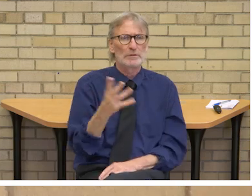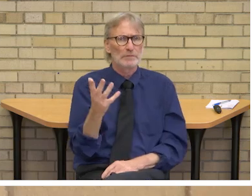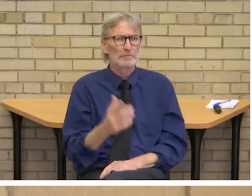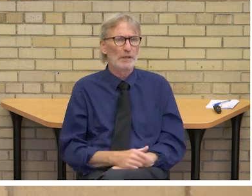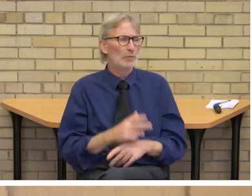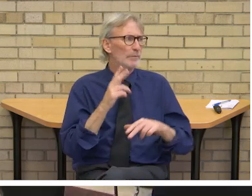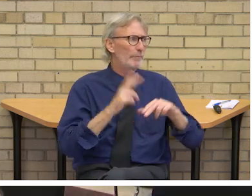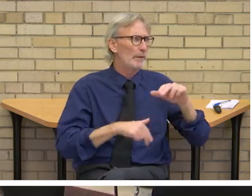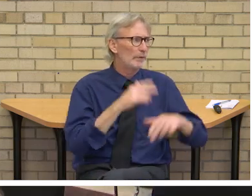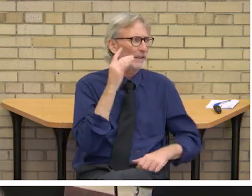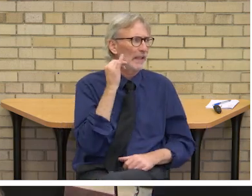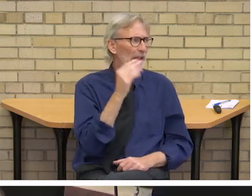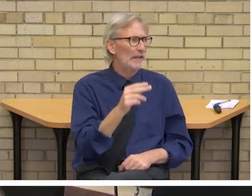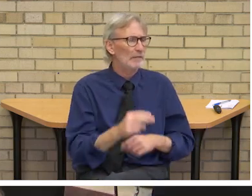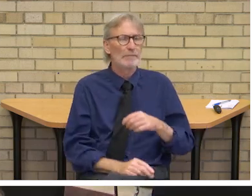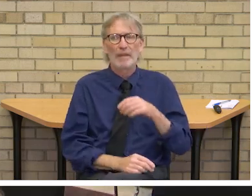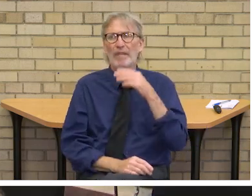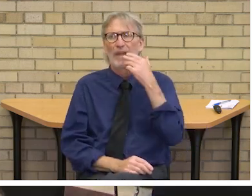built in.